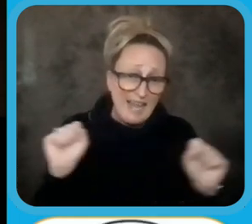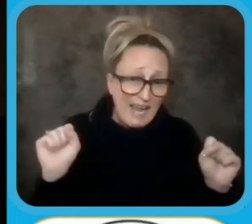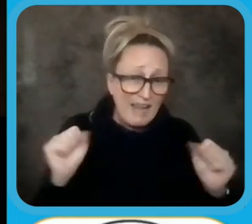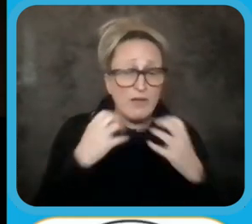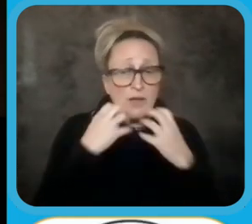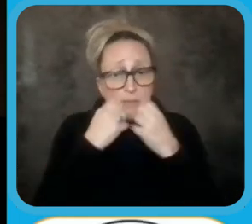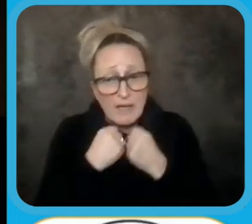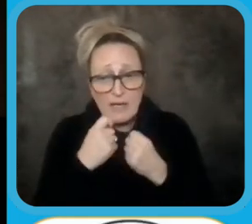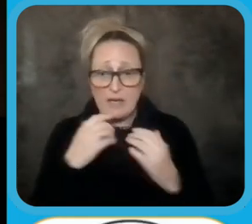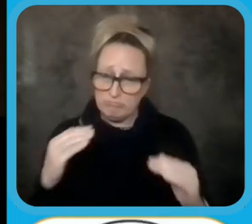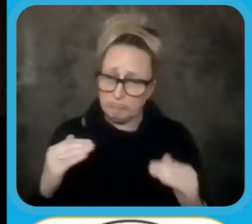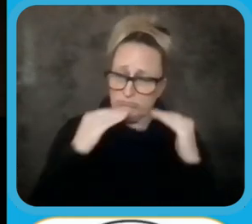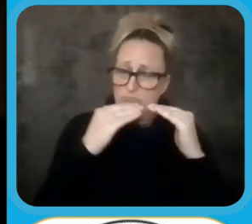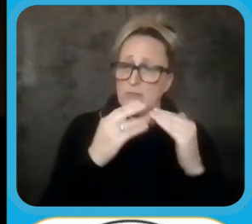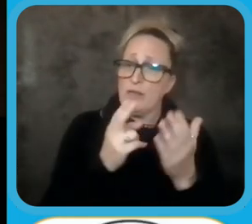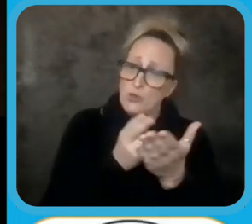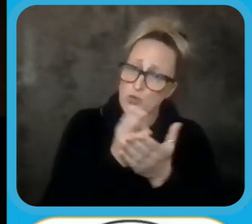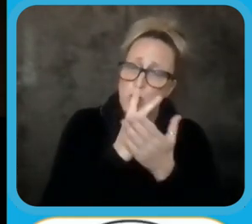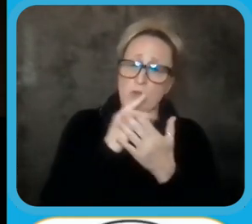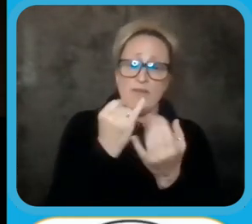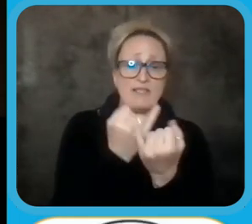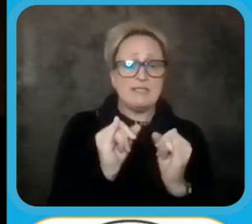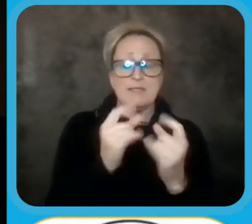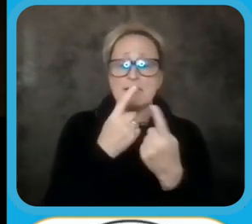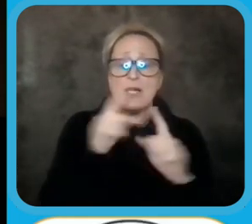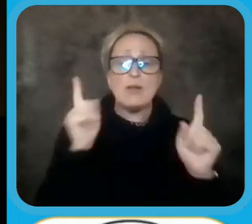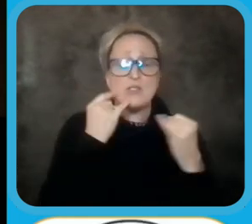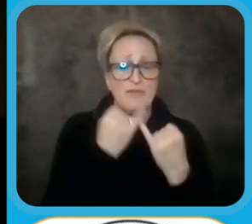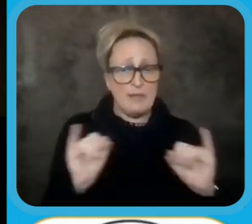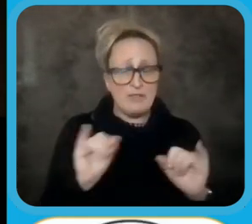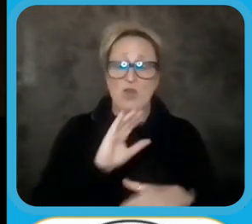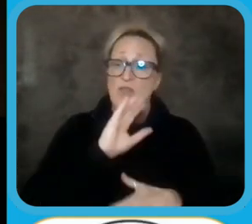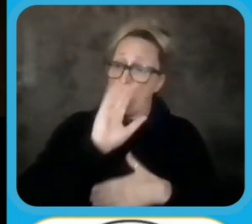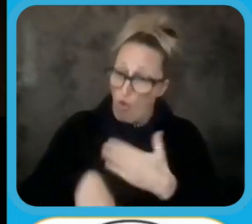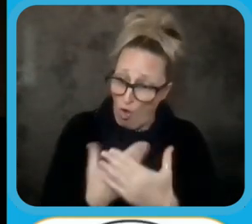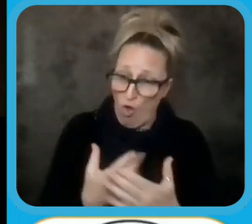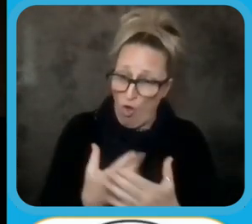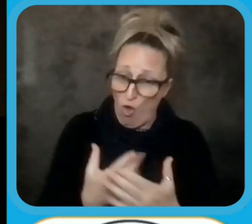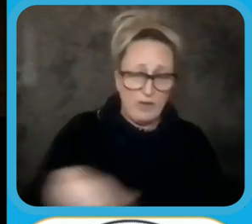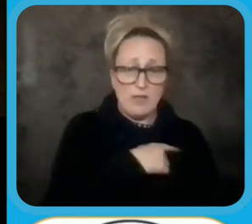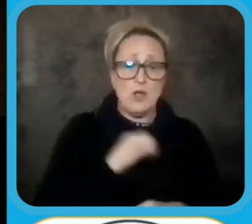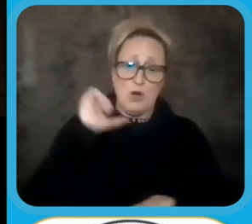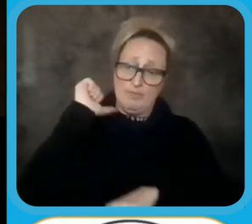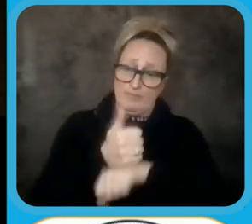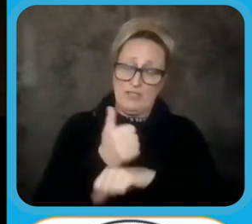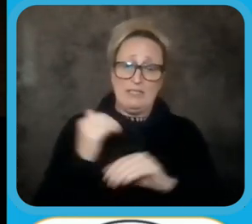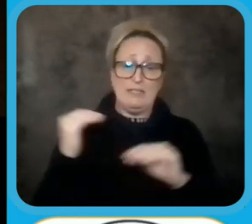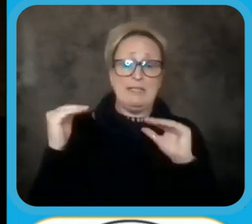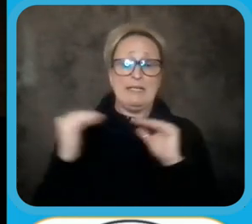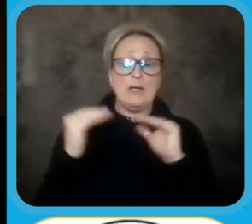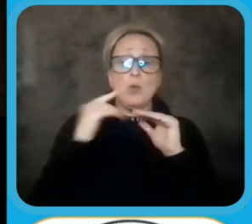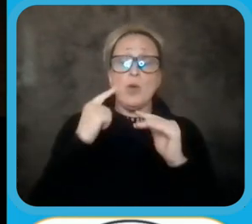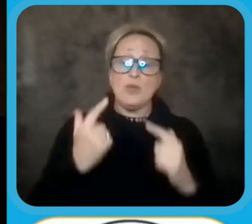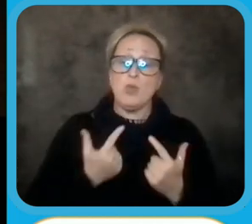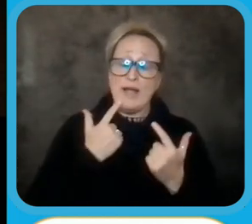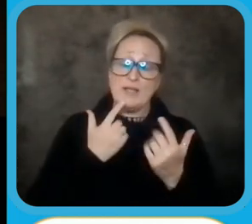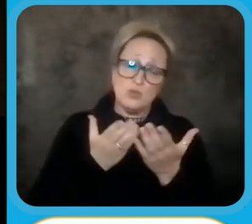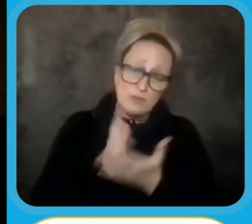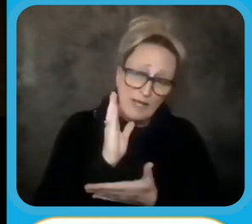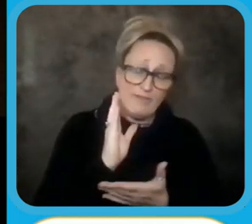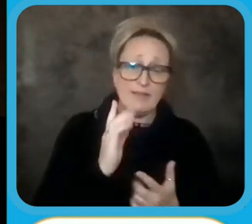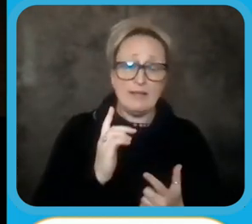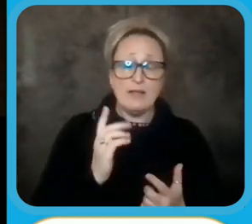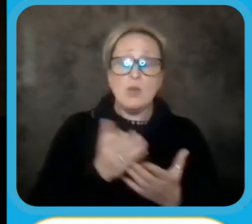upholds the truth of the Declaration of Independence, that all of us are created equal with the right to life, liberty, and